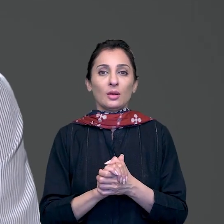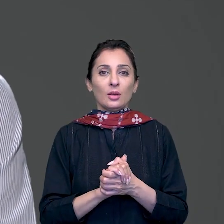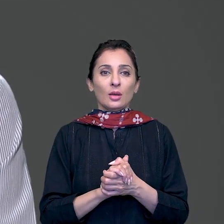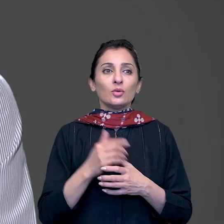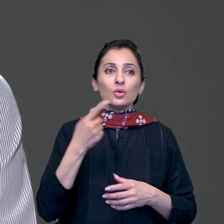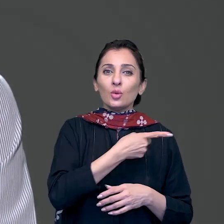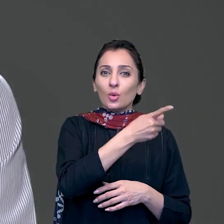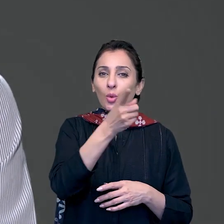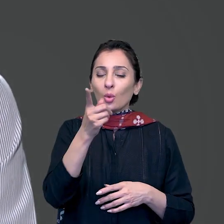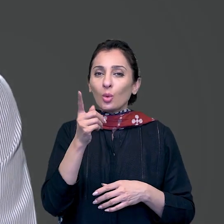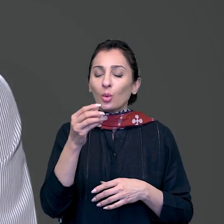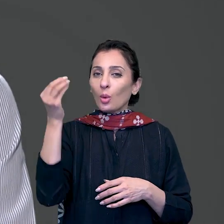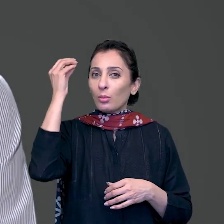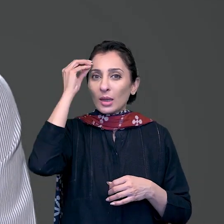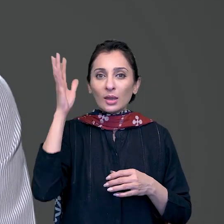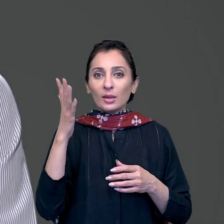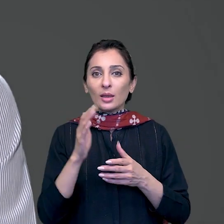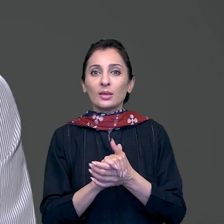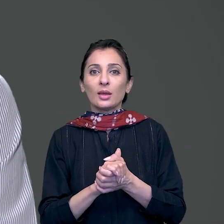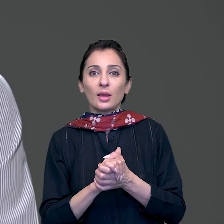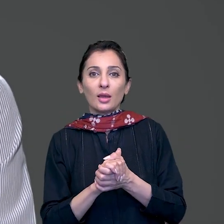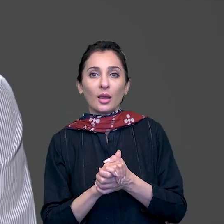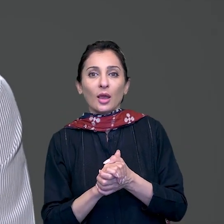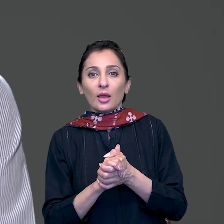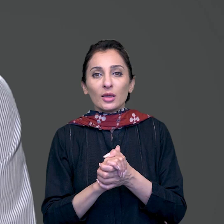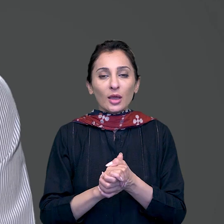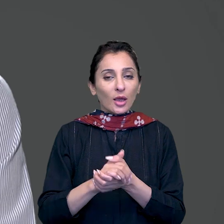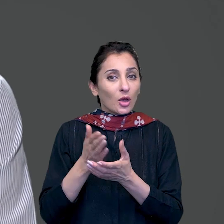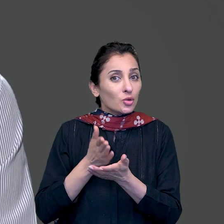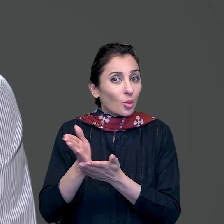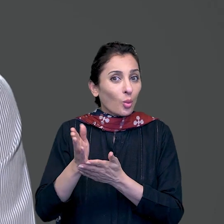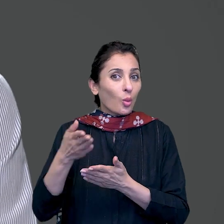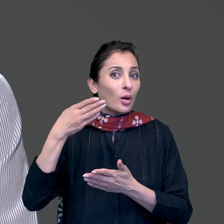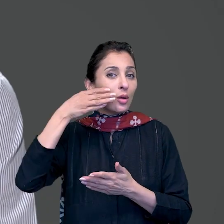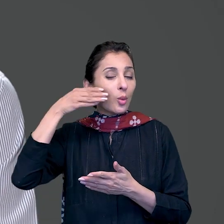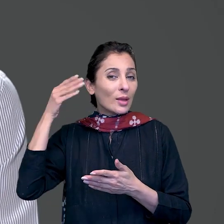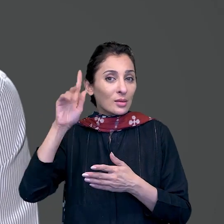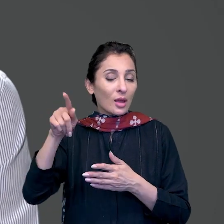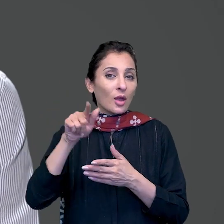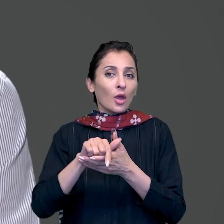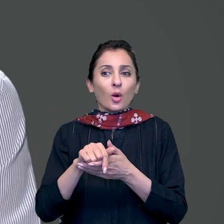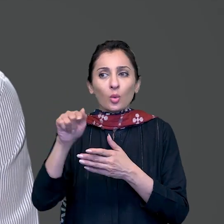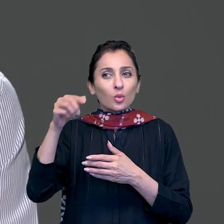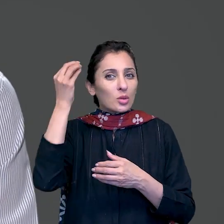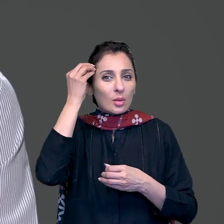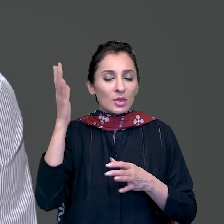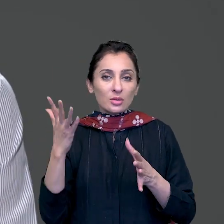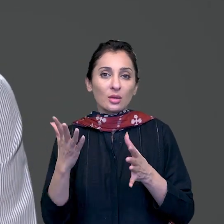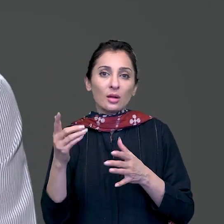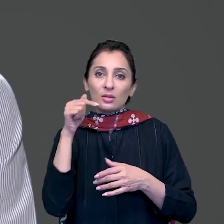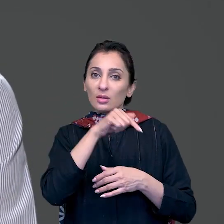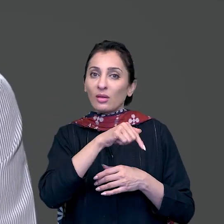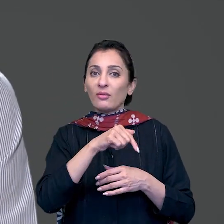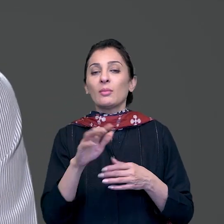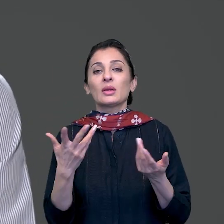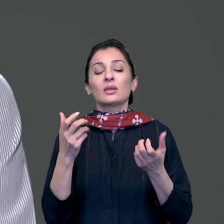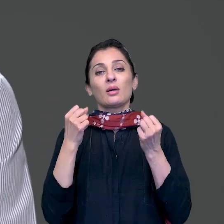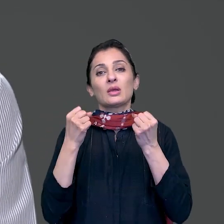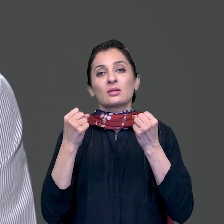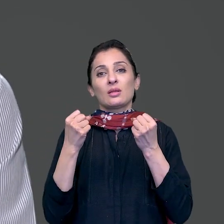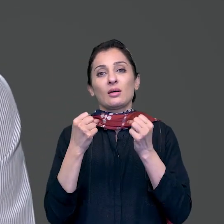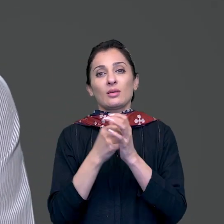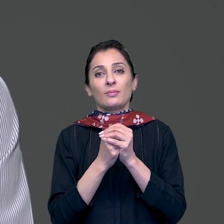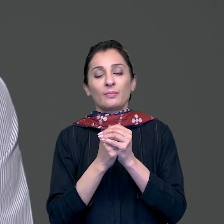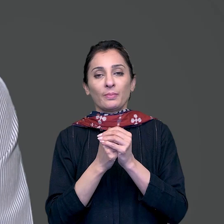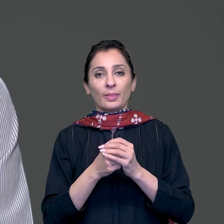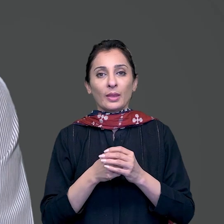don't know is why this issue isn't being solved, why the West, as it claims to be pushing so much, is because the entire Europe